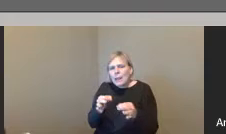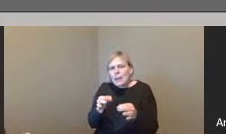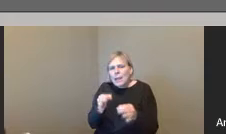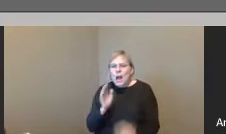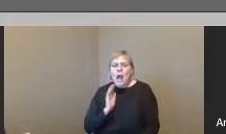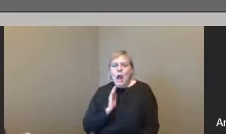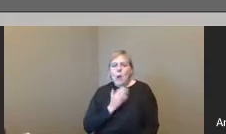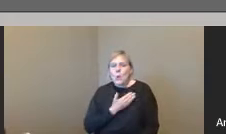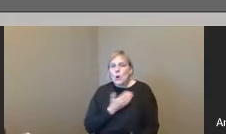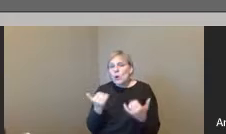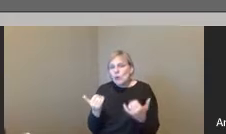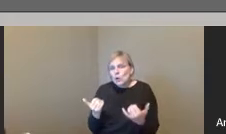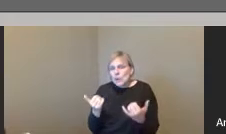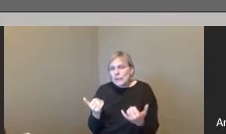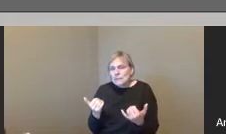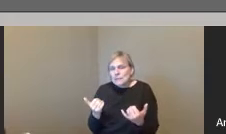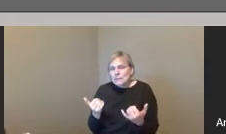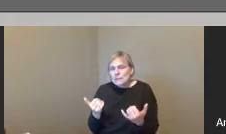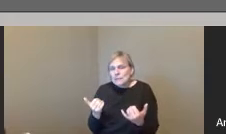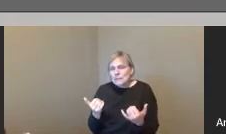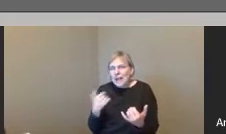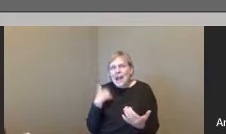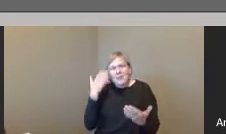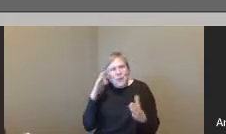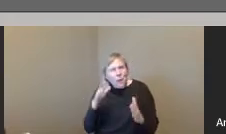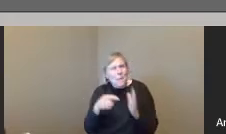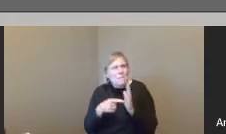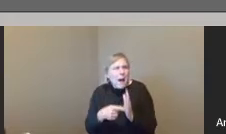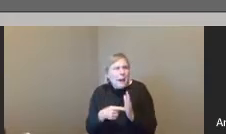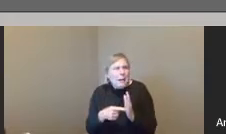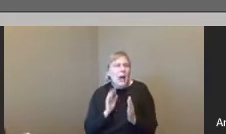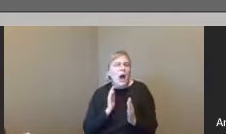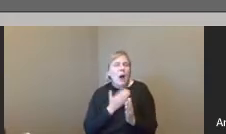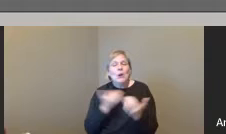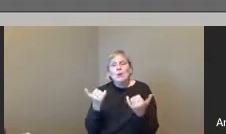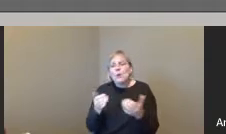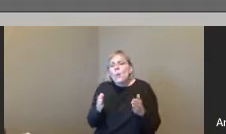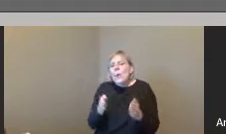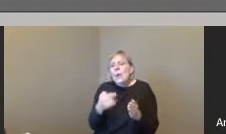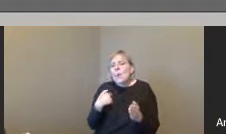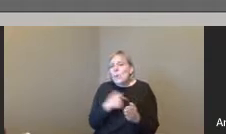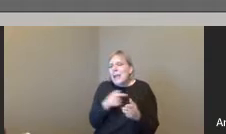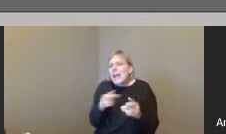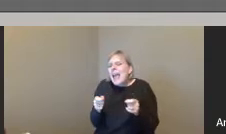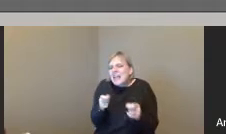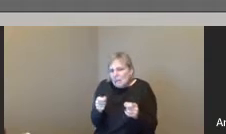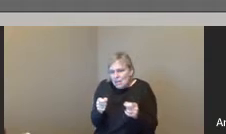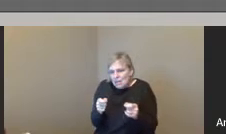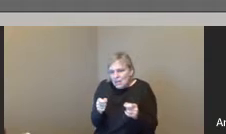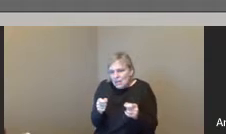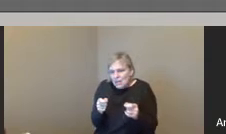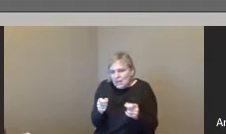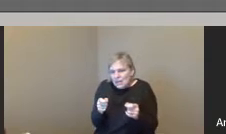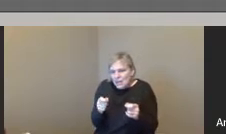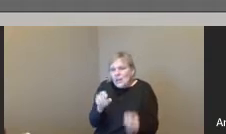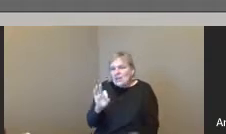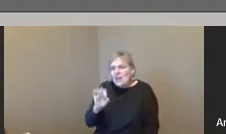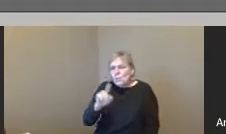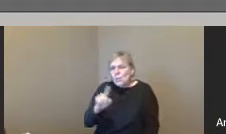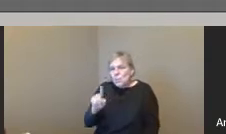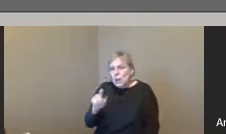our current, I don't know if it's the model, but our current way that we handle